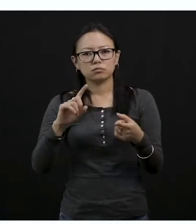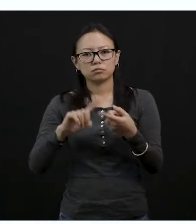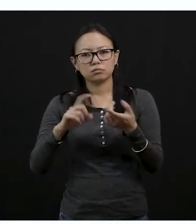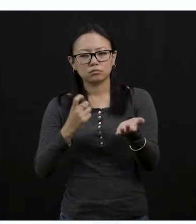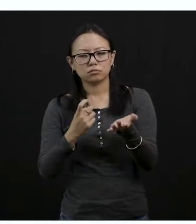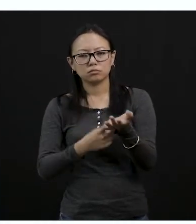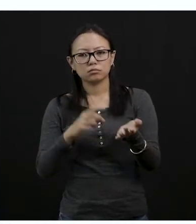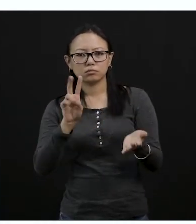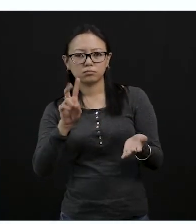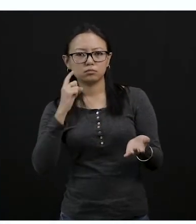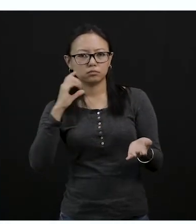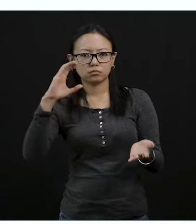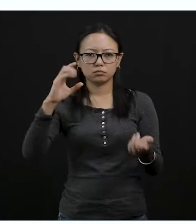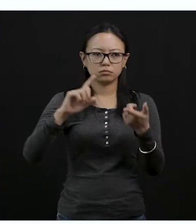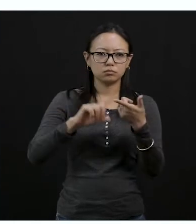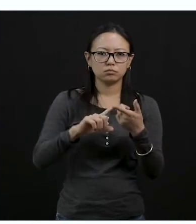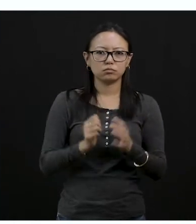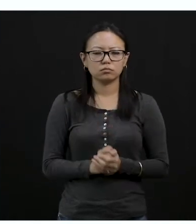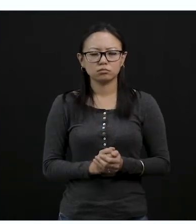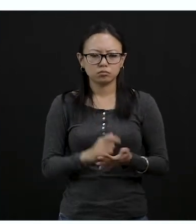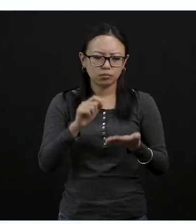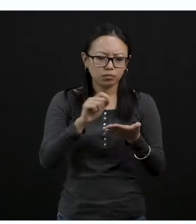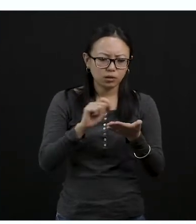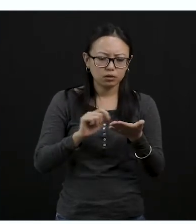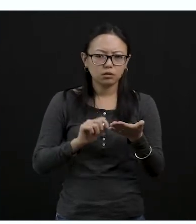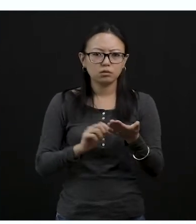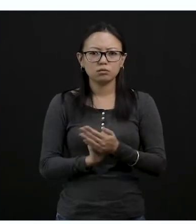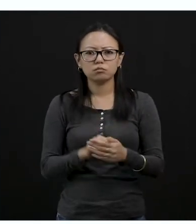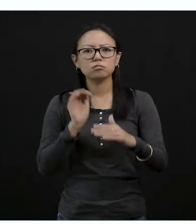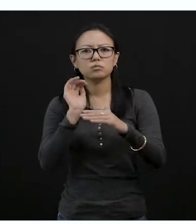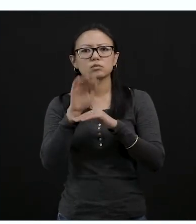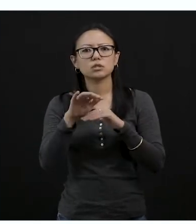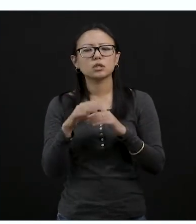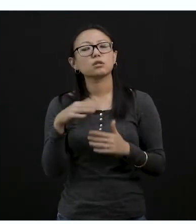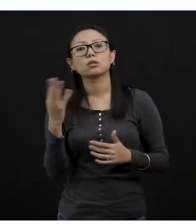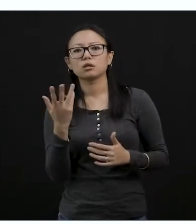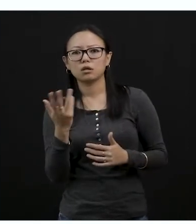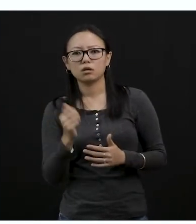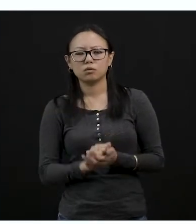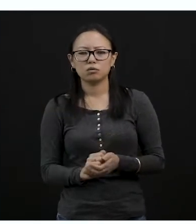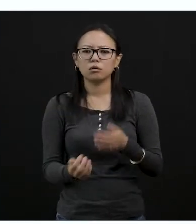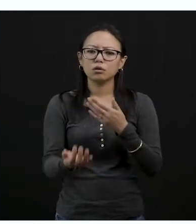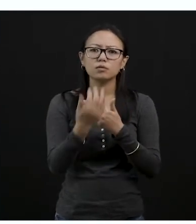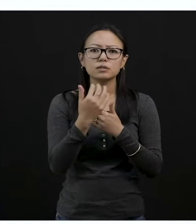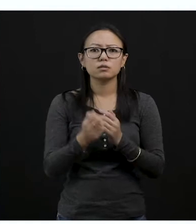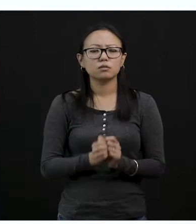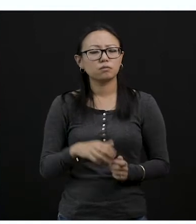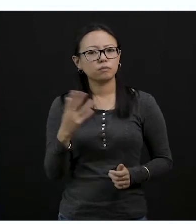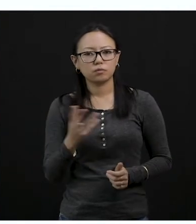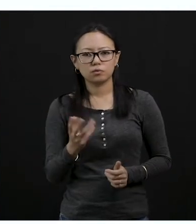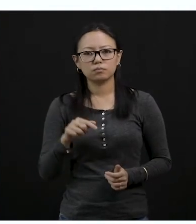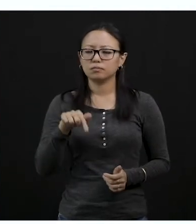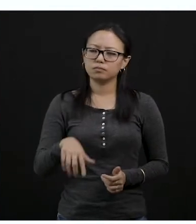you about letters, how it is sent, and how you receive the letter. So